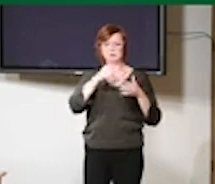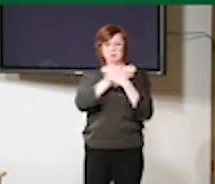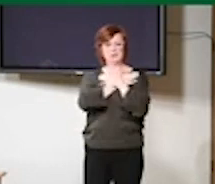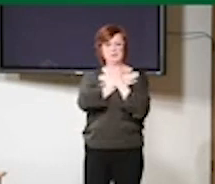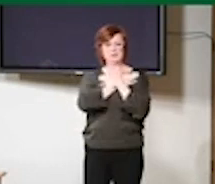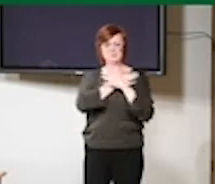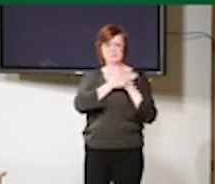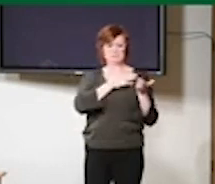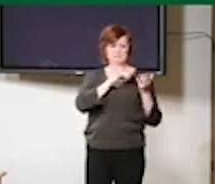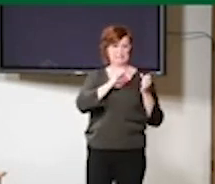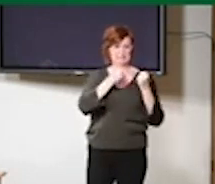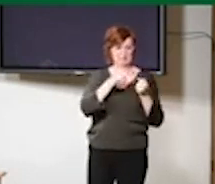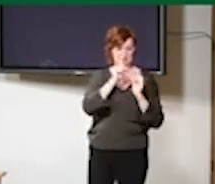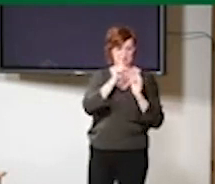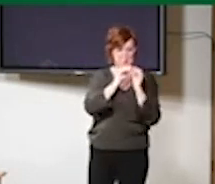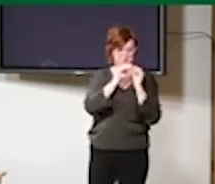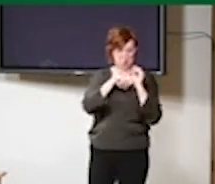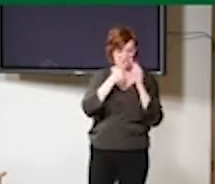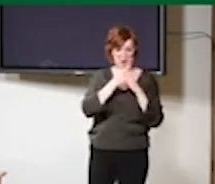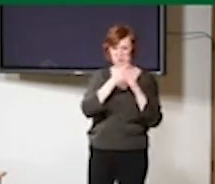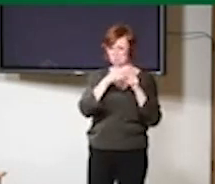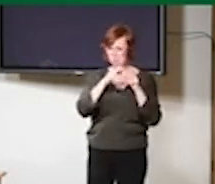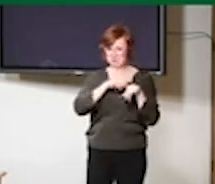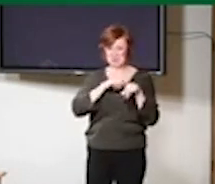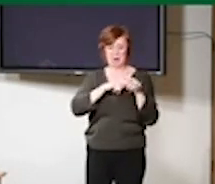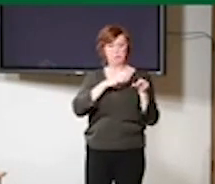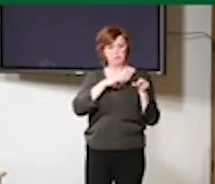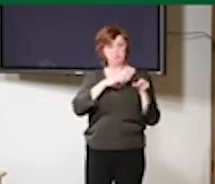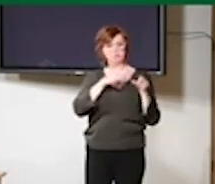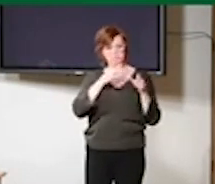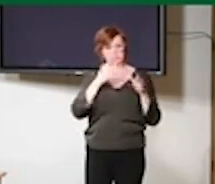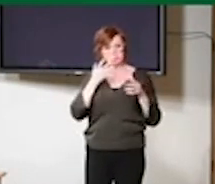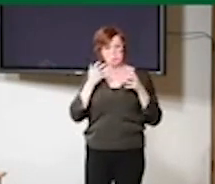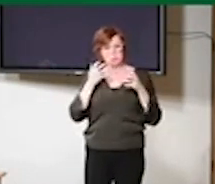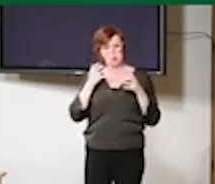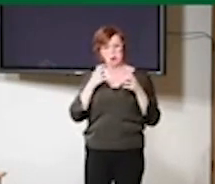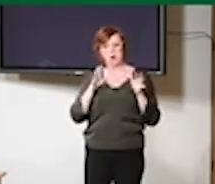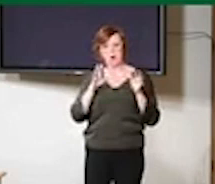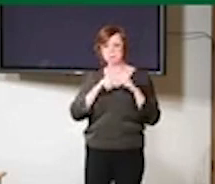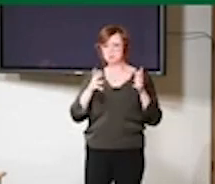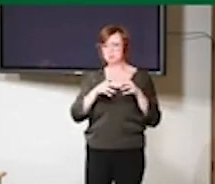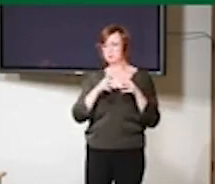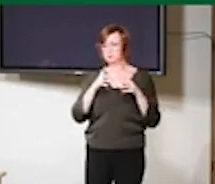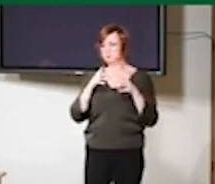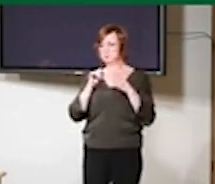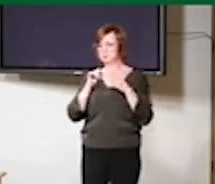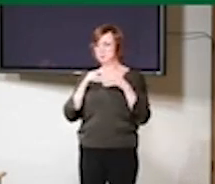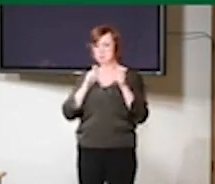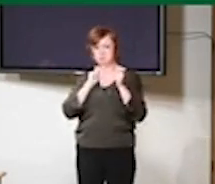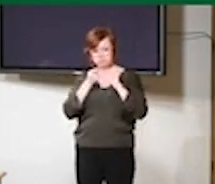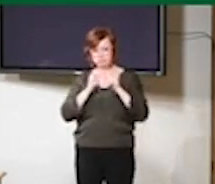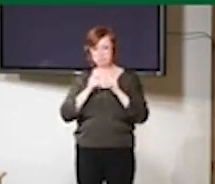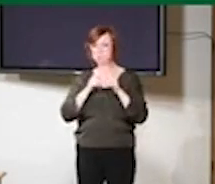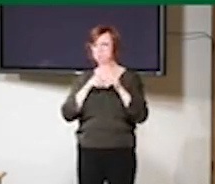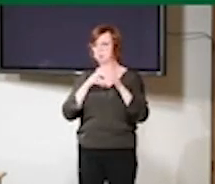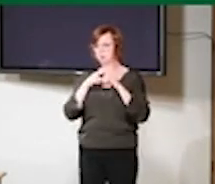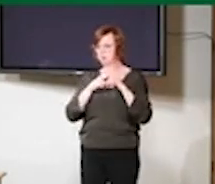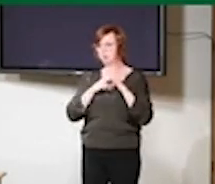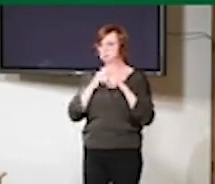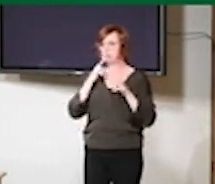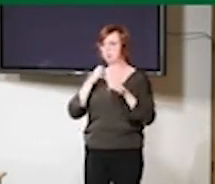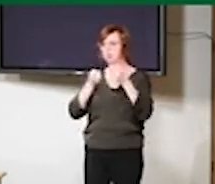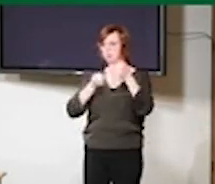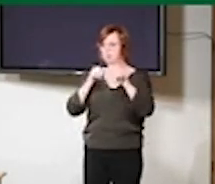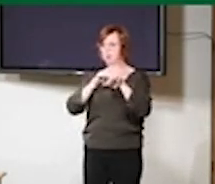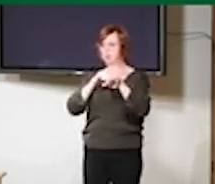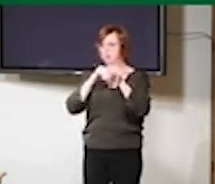chain system that we have across Canada and across North America. So it's not a decision that came about lightly, but it is a decision that aligns